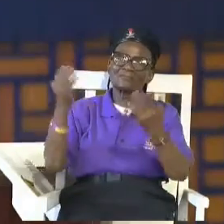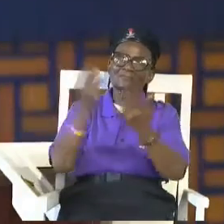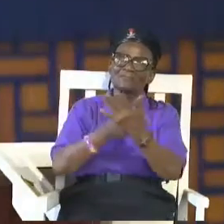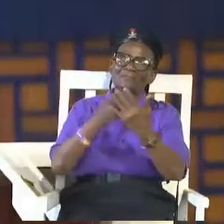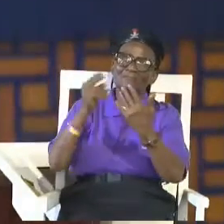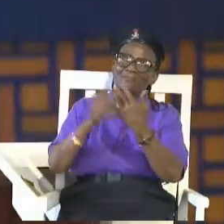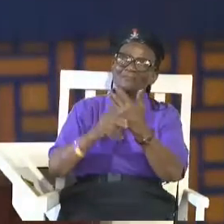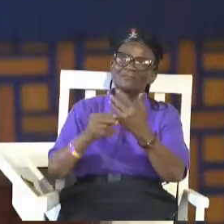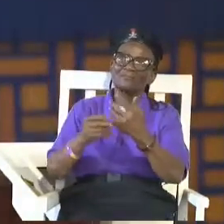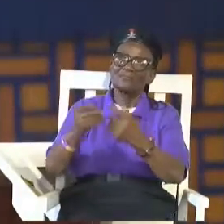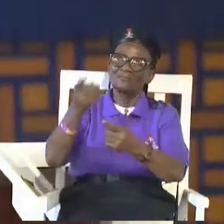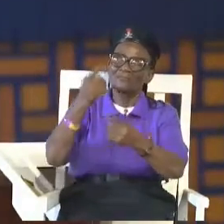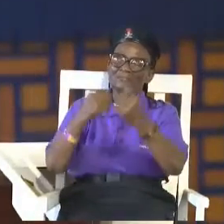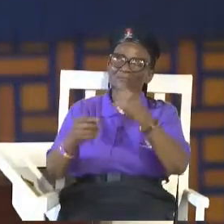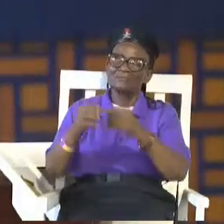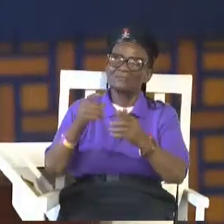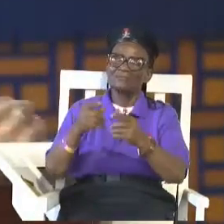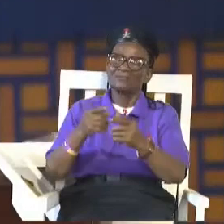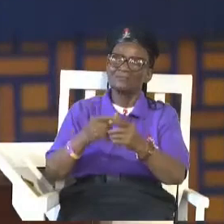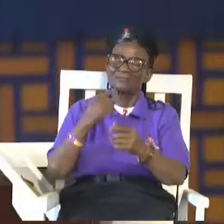darkness came first.